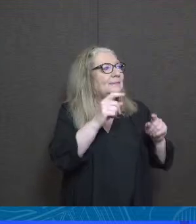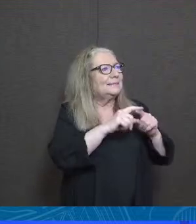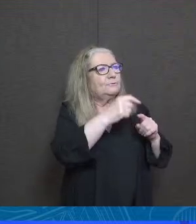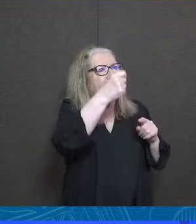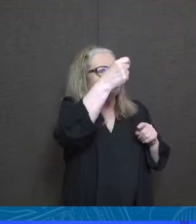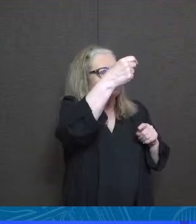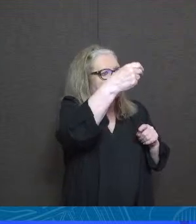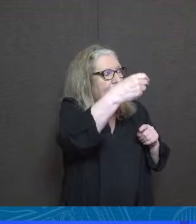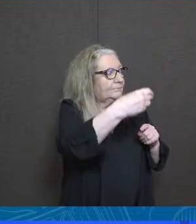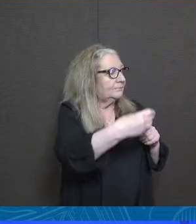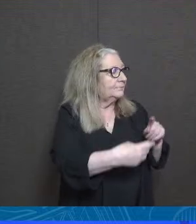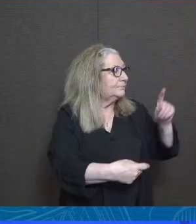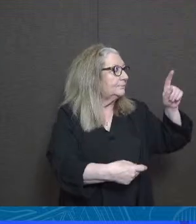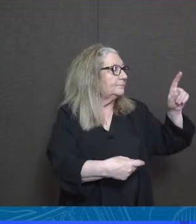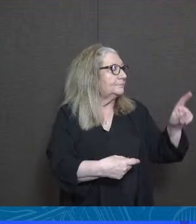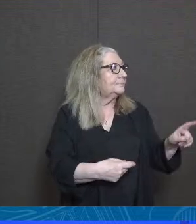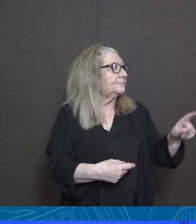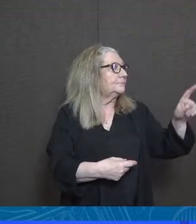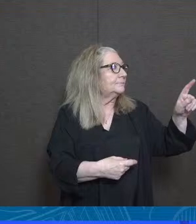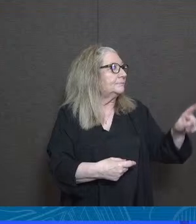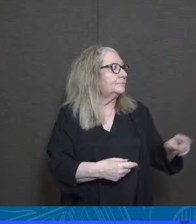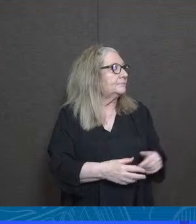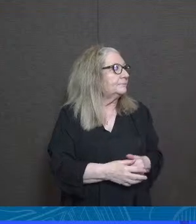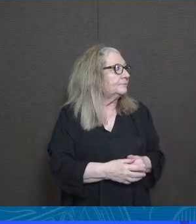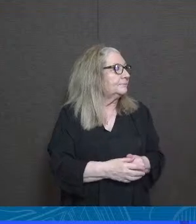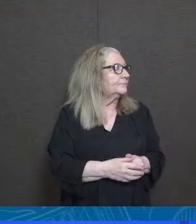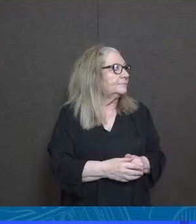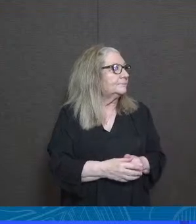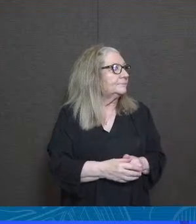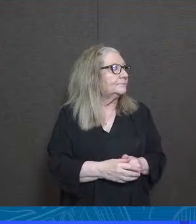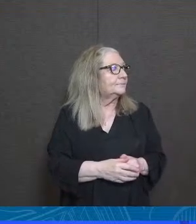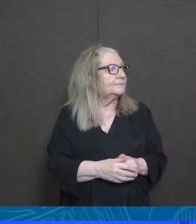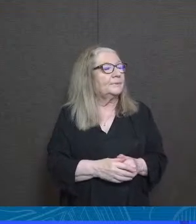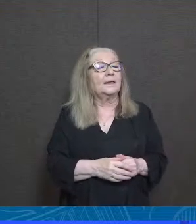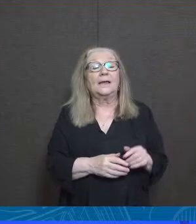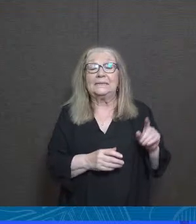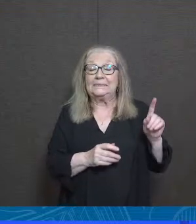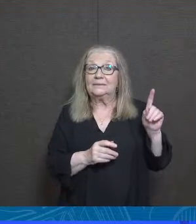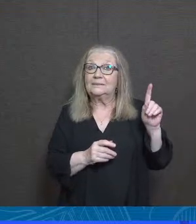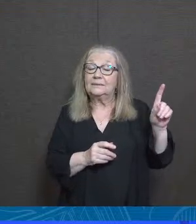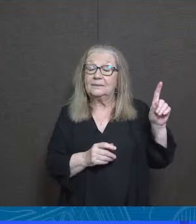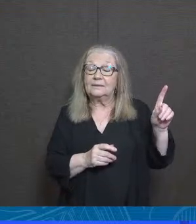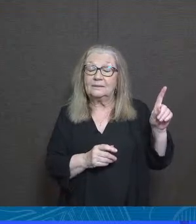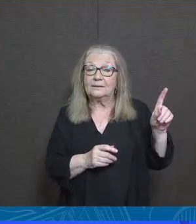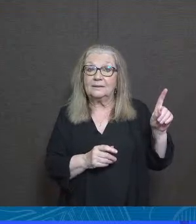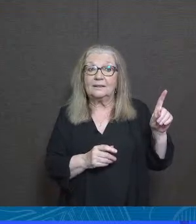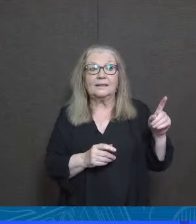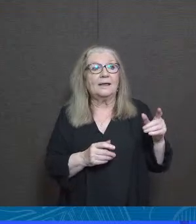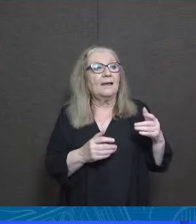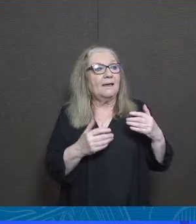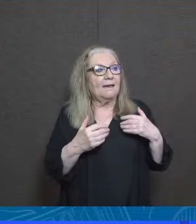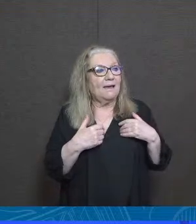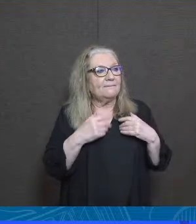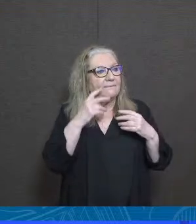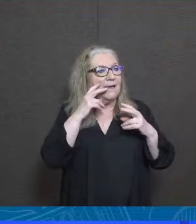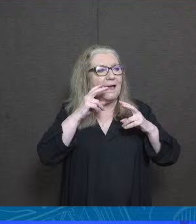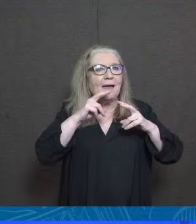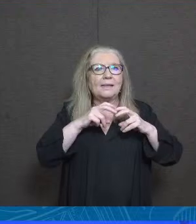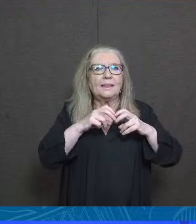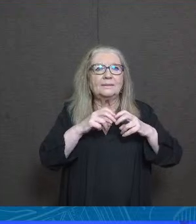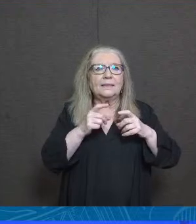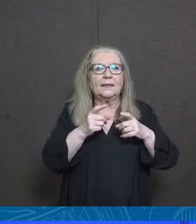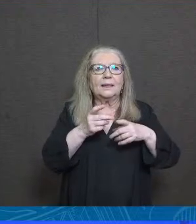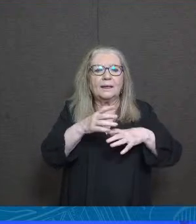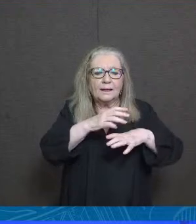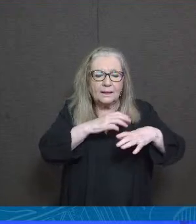of hazard. Yeah. And this is, there is GeoAnalytics PH to provide